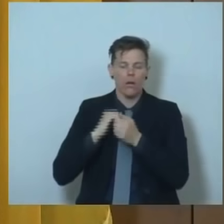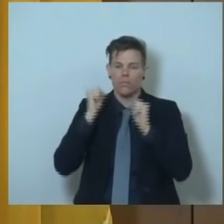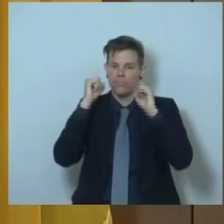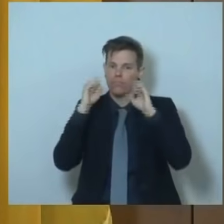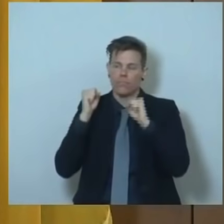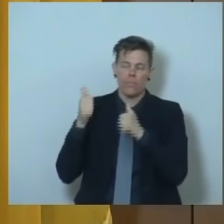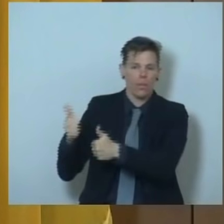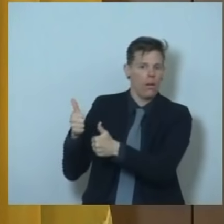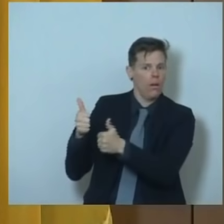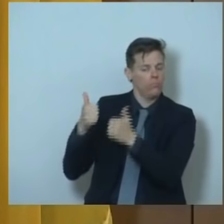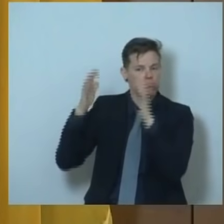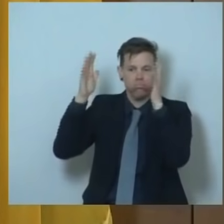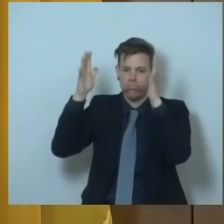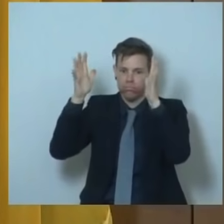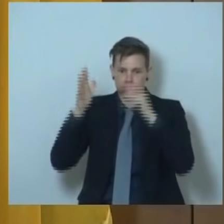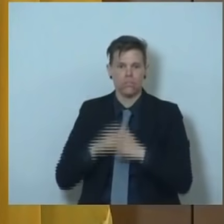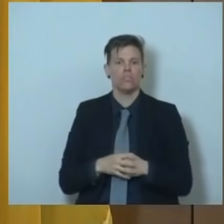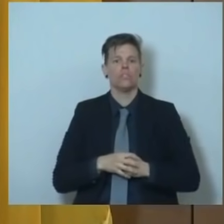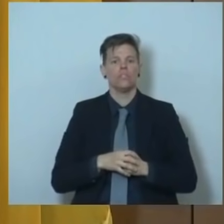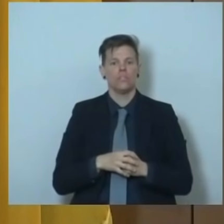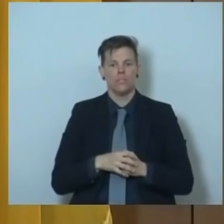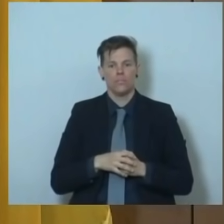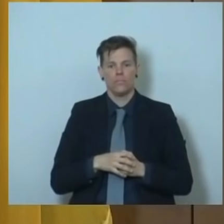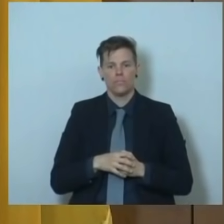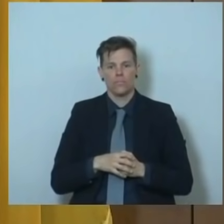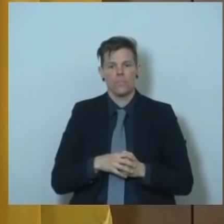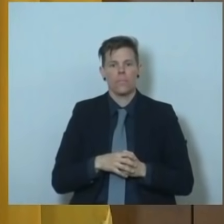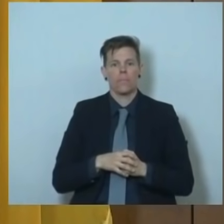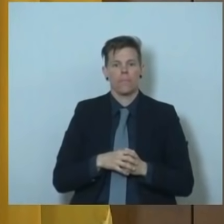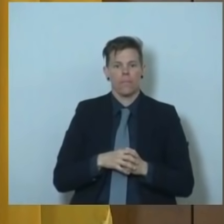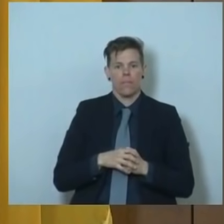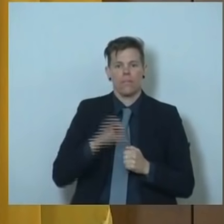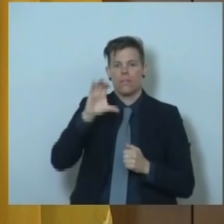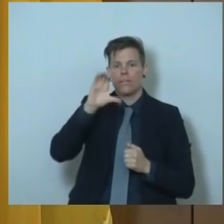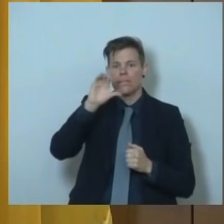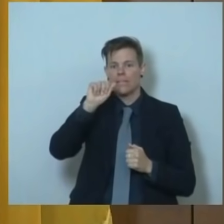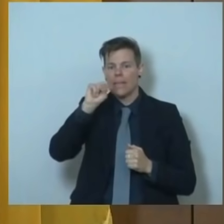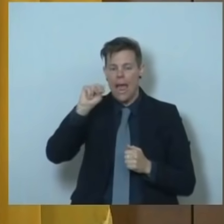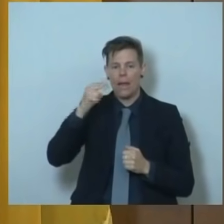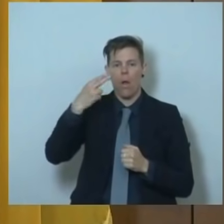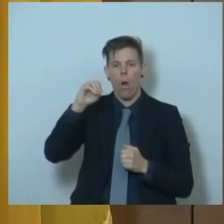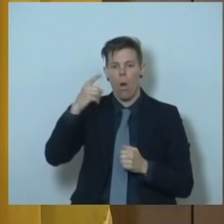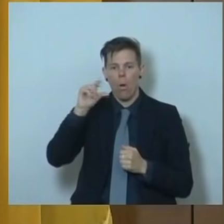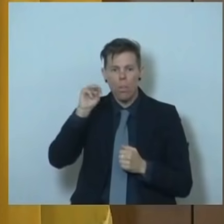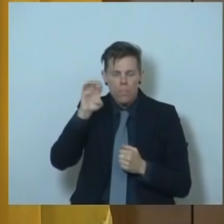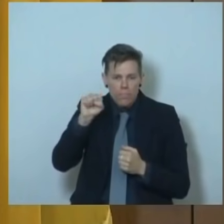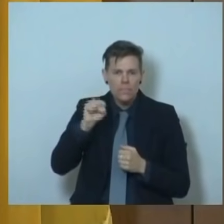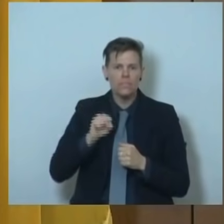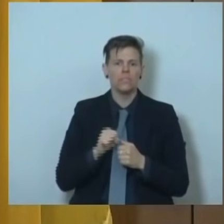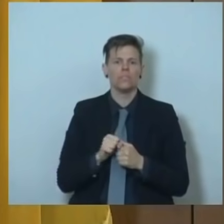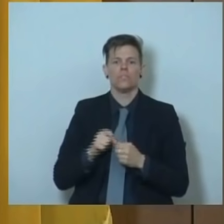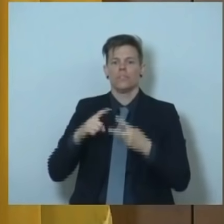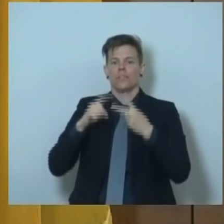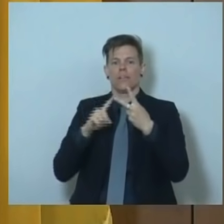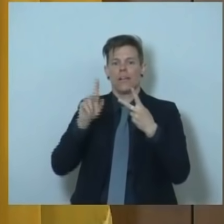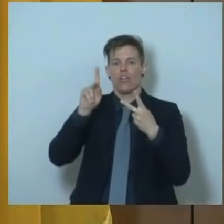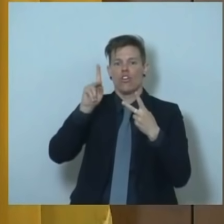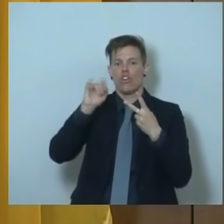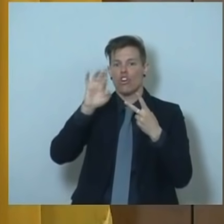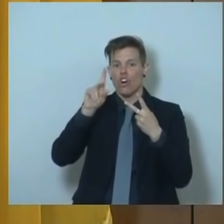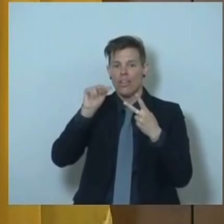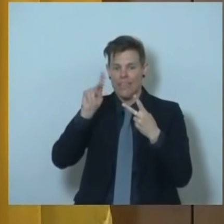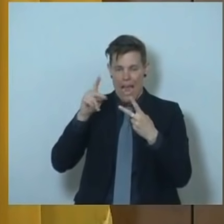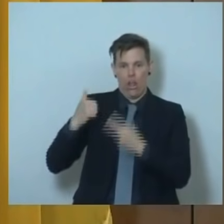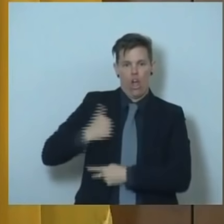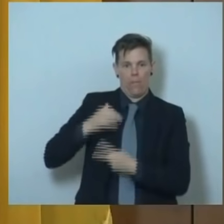our military bases, Cannon, Holloman, and Kirtland, have not only embraced, although I have no real power over them, they have embraced all